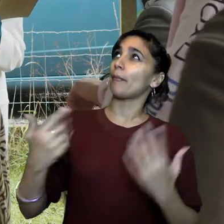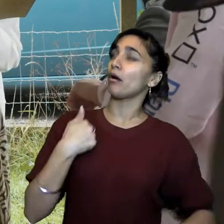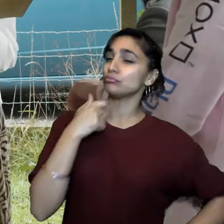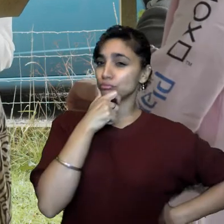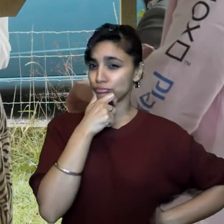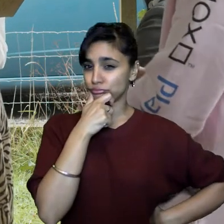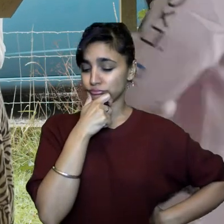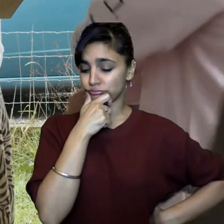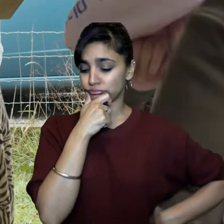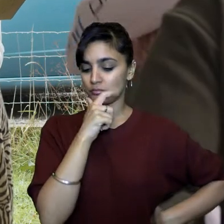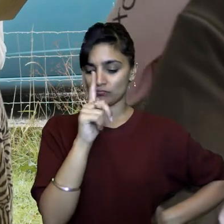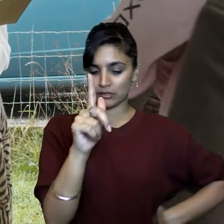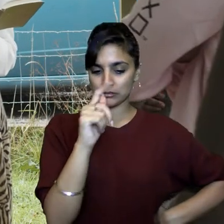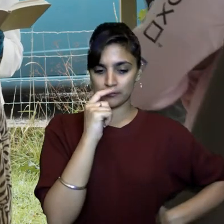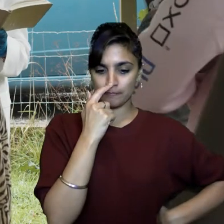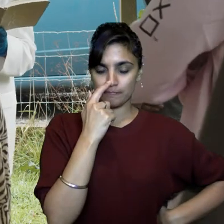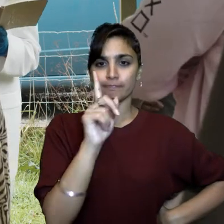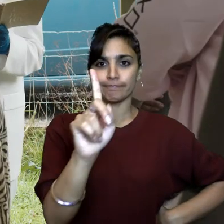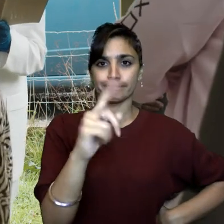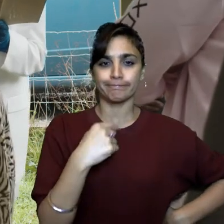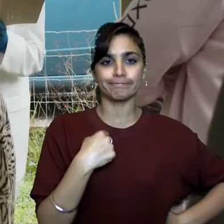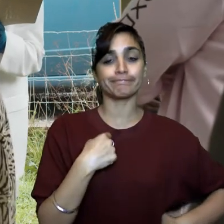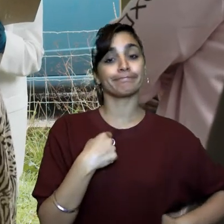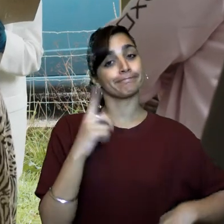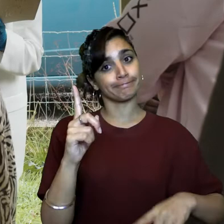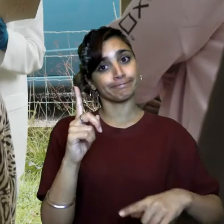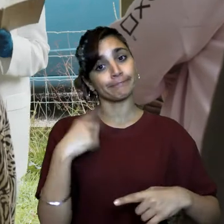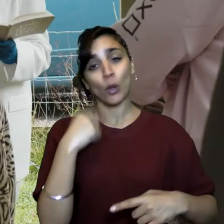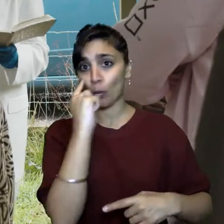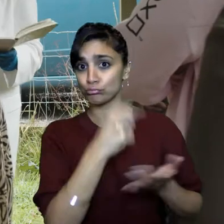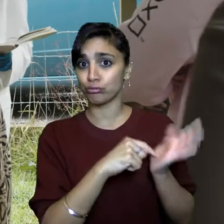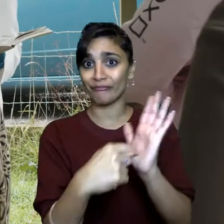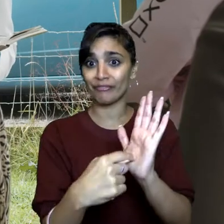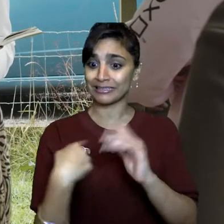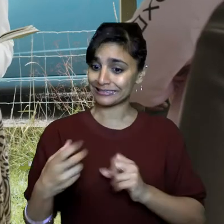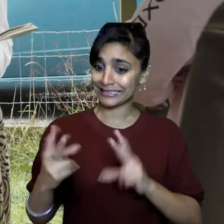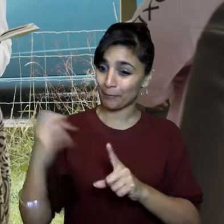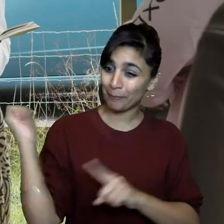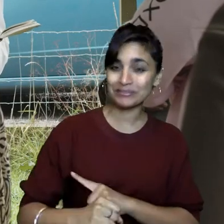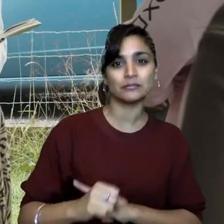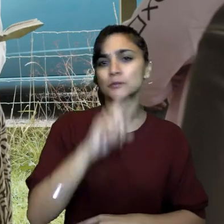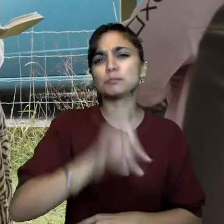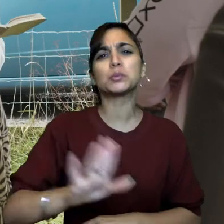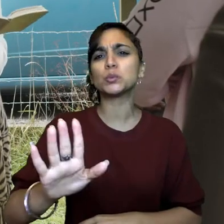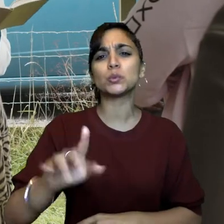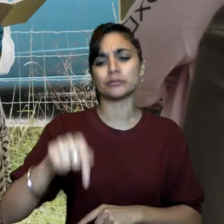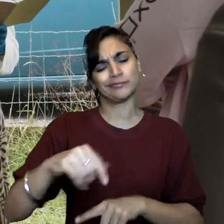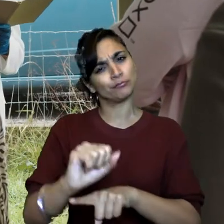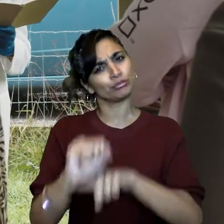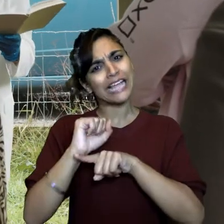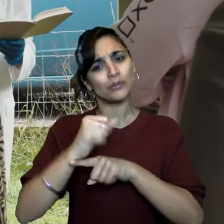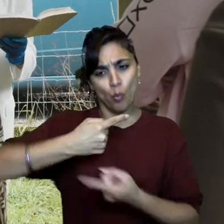Right um so now just to show you people that you can't beat the system. This system is here to protect all of us.